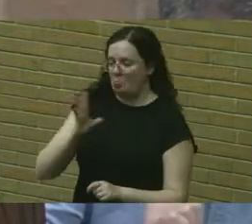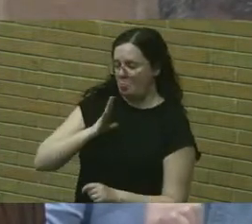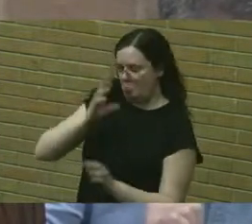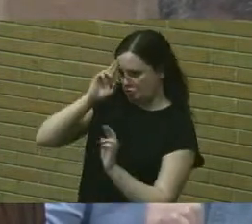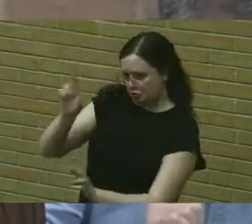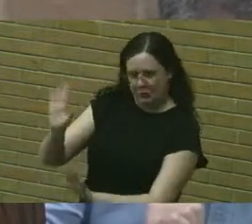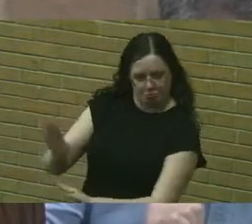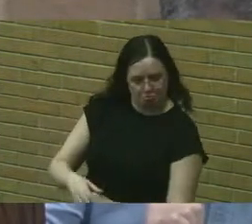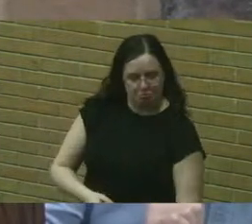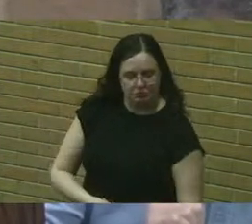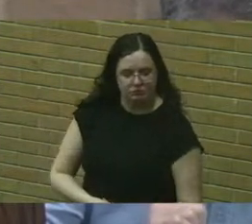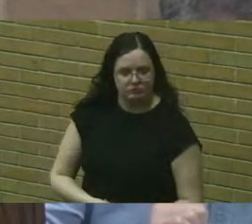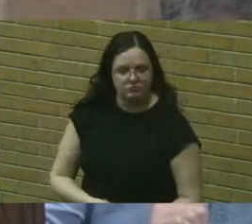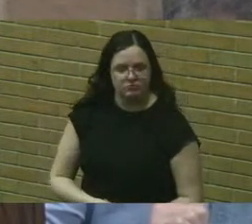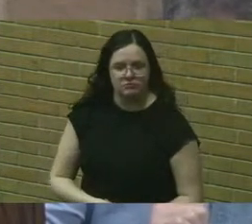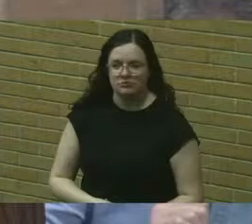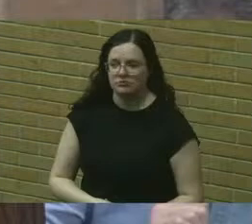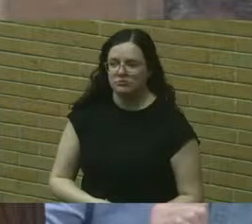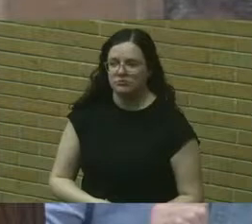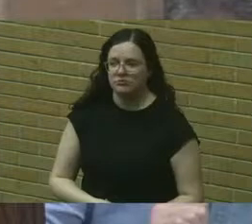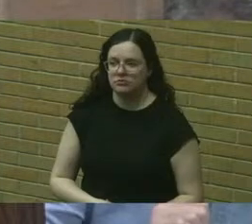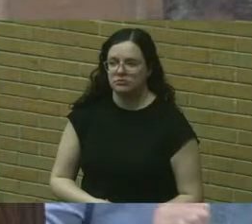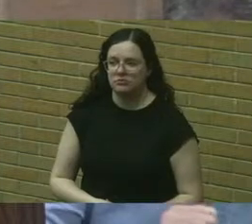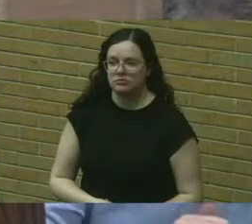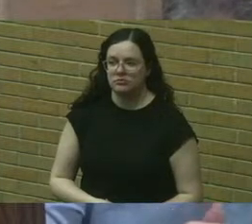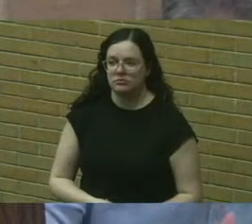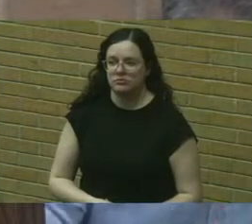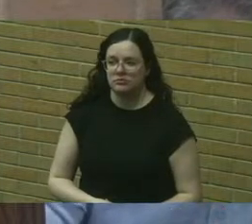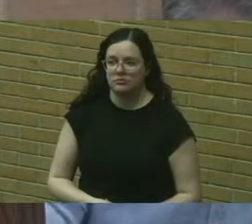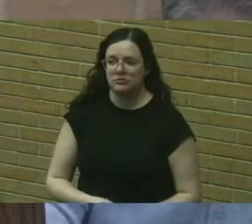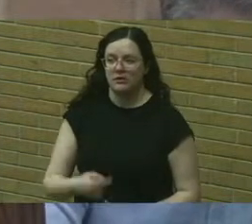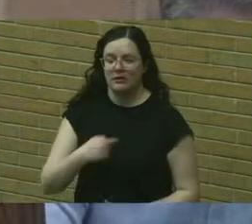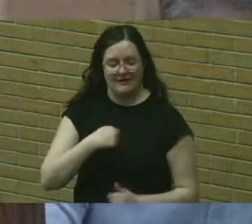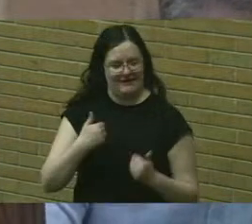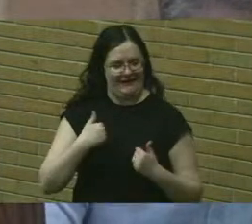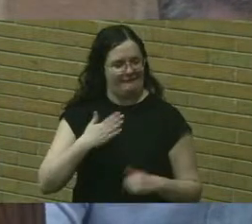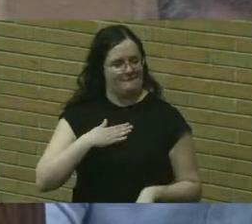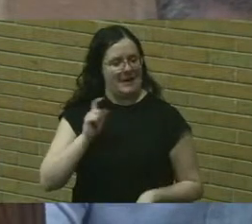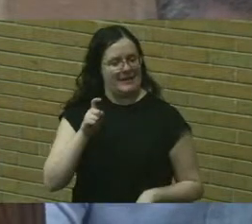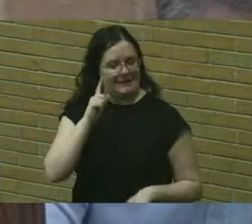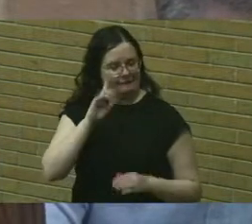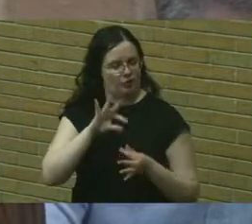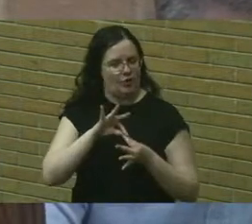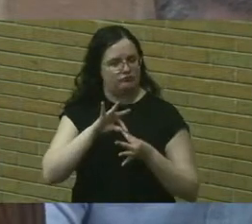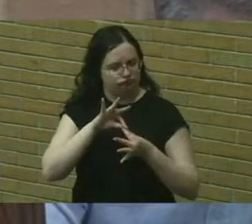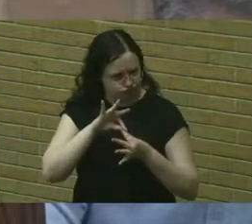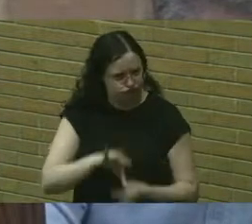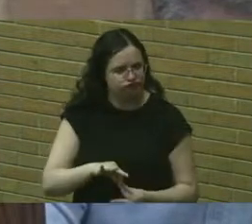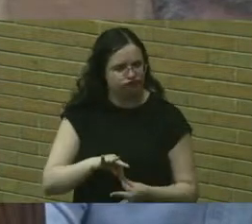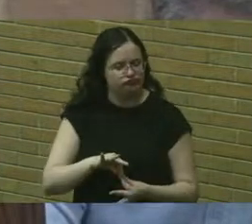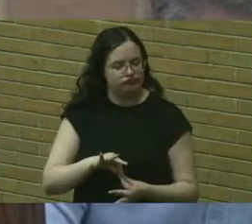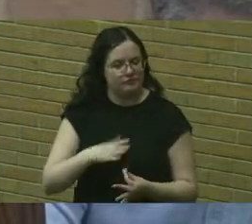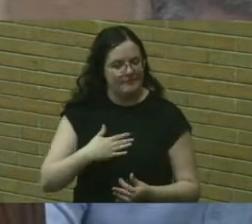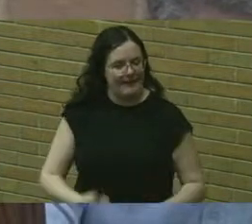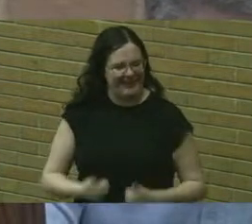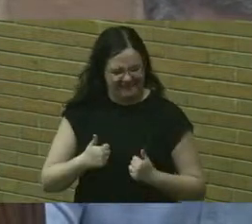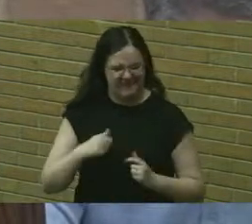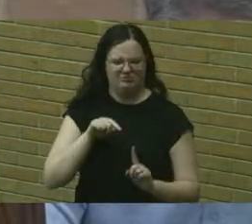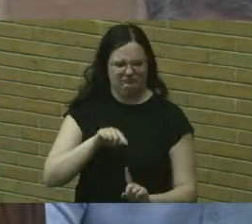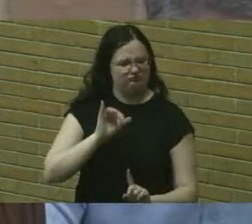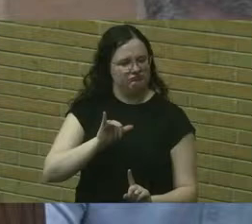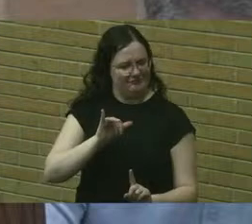my own need for grounding in life, and that's what the Jewish religion provided for